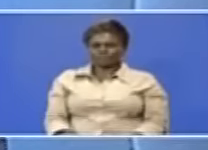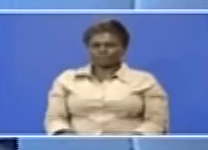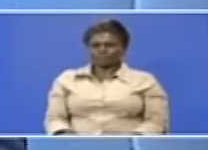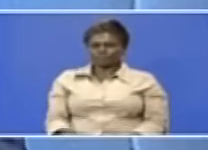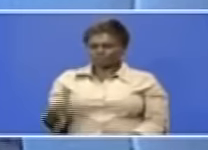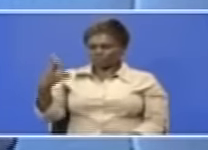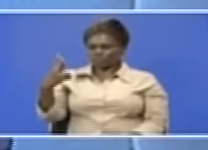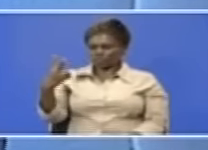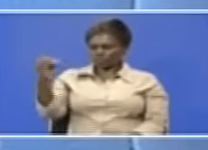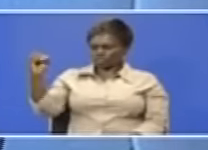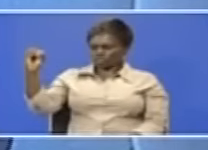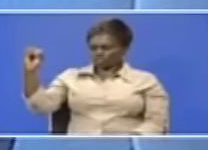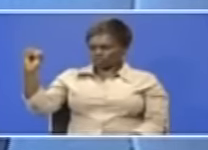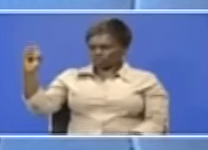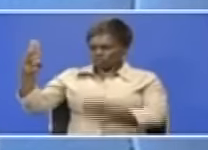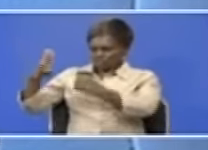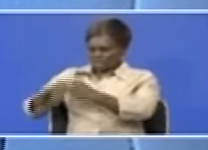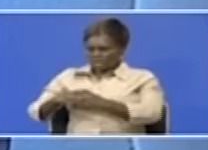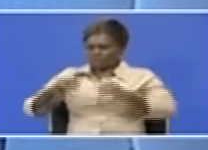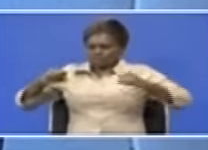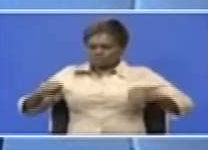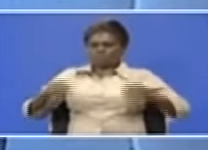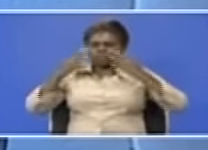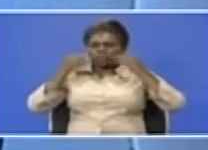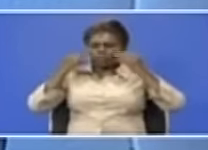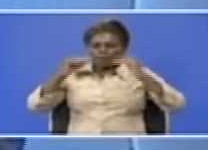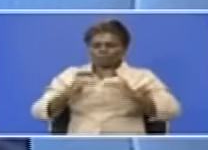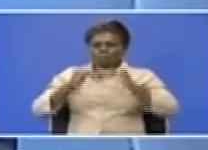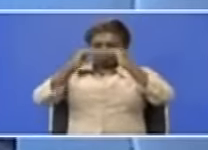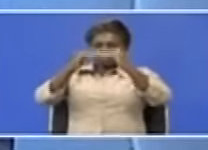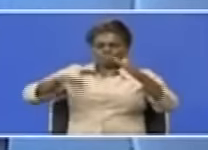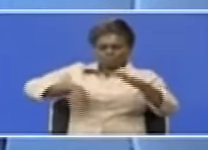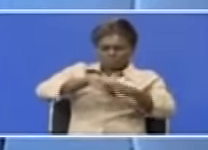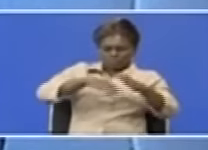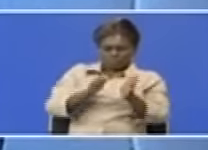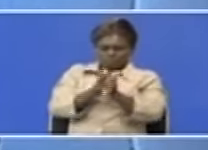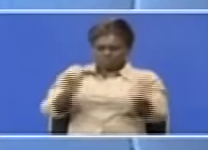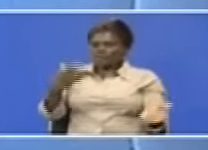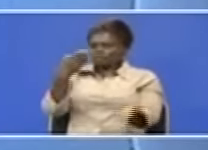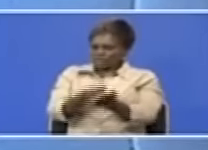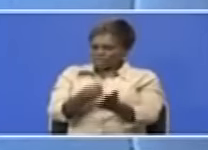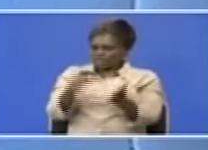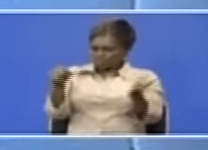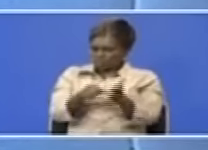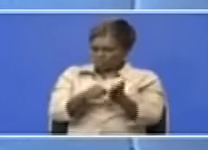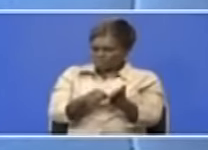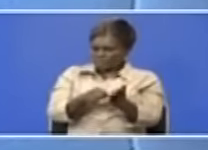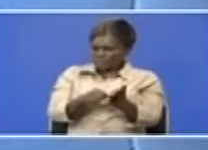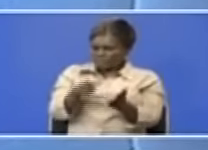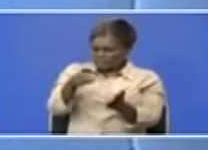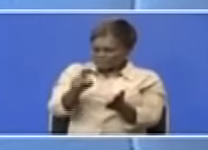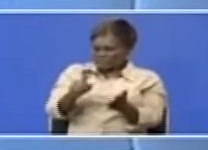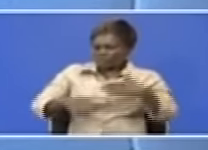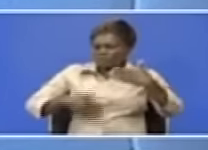Now, in the year 2009, Sofapaka Football Club was promoted into the Kenyan Premier League. But financial problems last season led to the departure of some of its